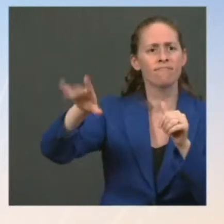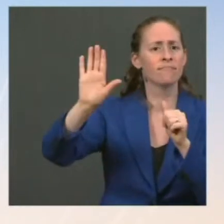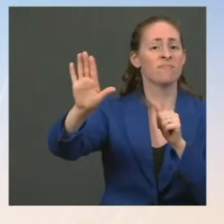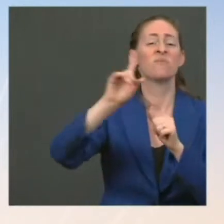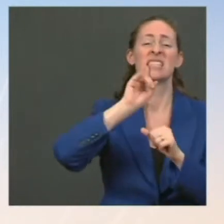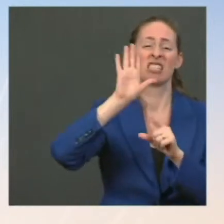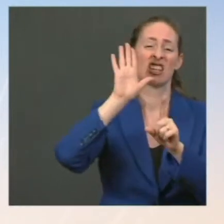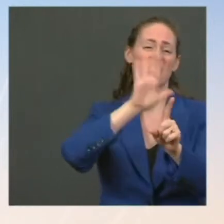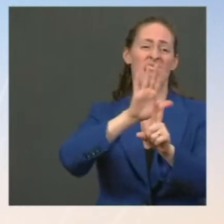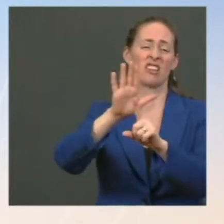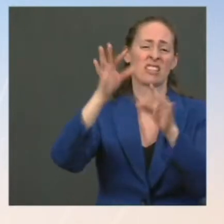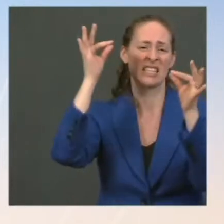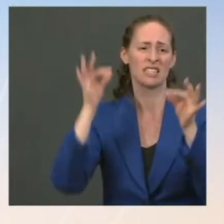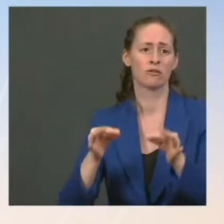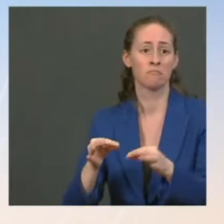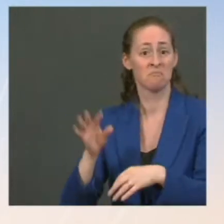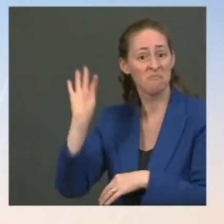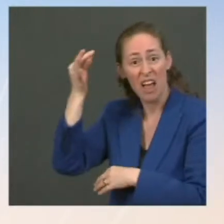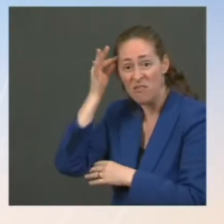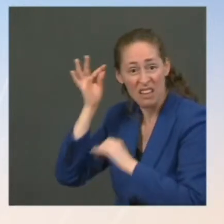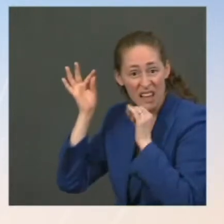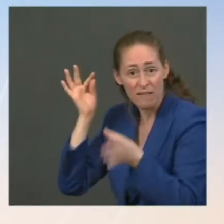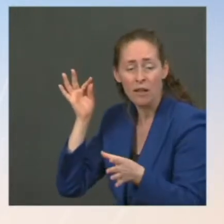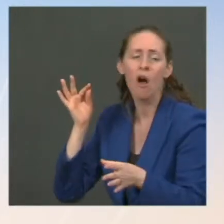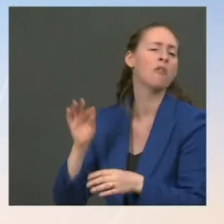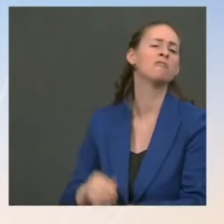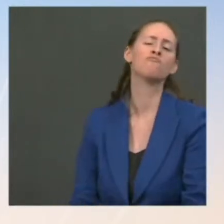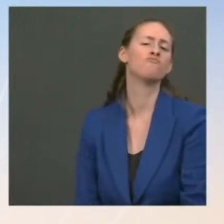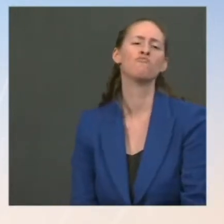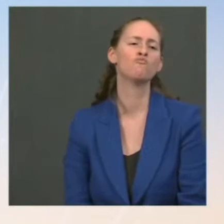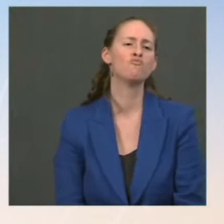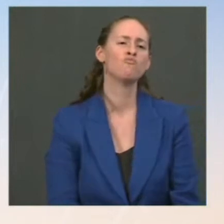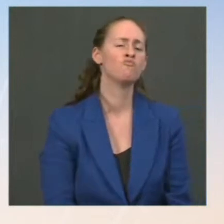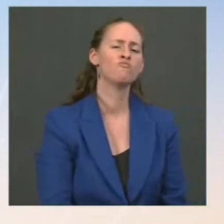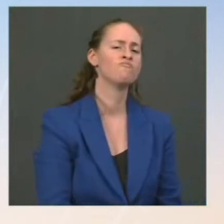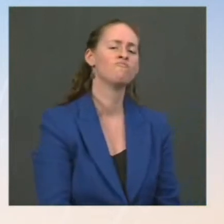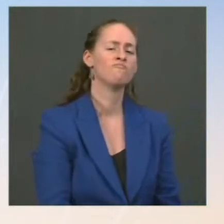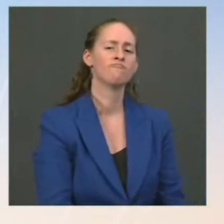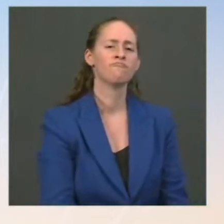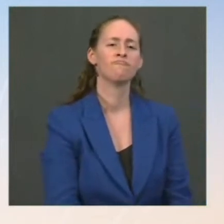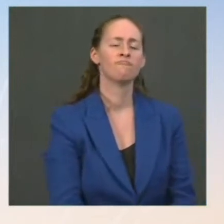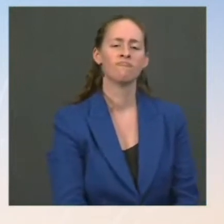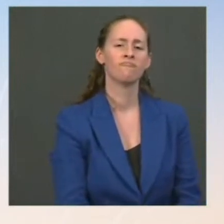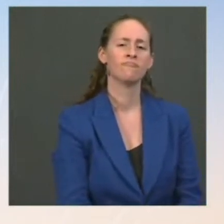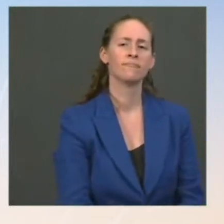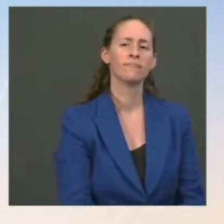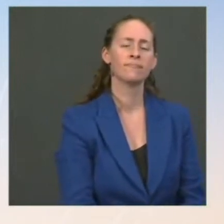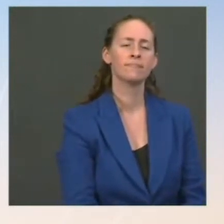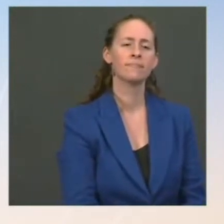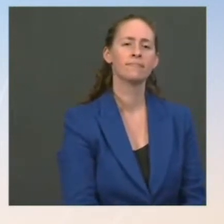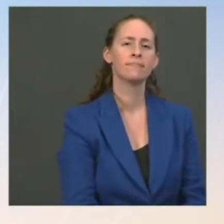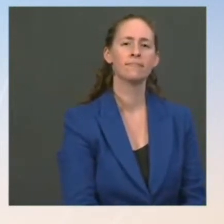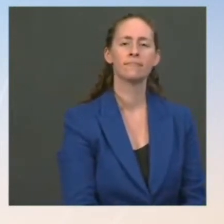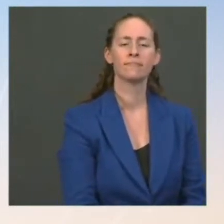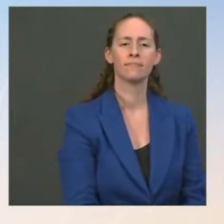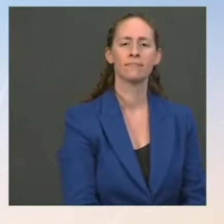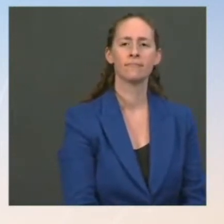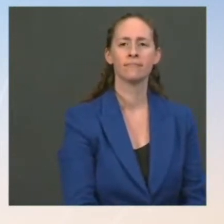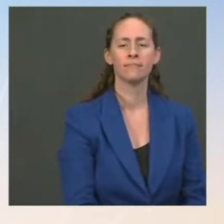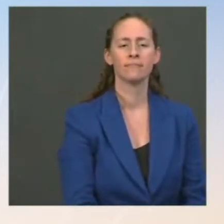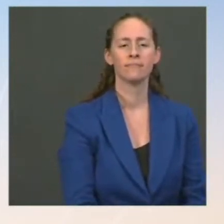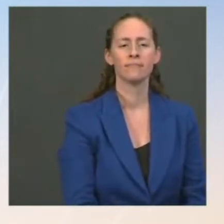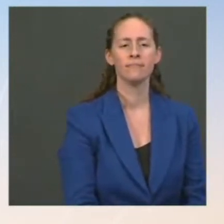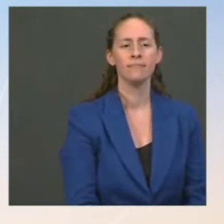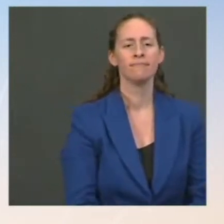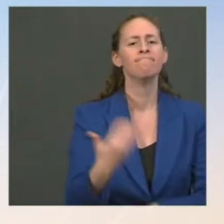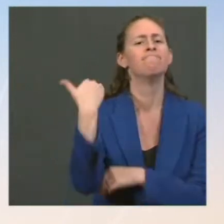requirement at this step. We have not put in place one, no. Go ahead. Go ahead. Thank you so much. So taking you back in time to Friday, as President